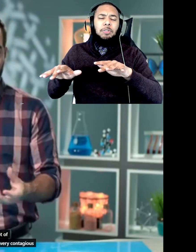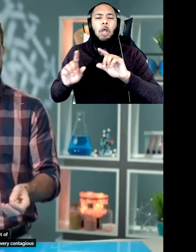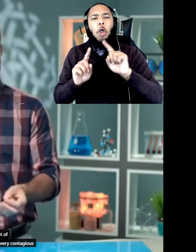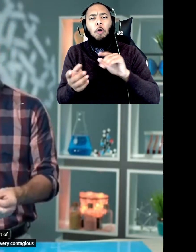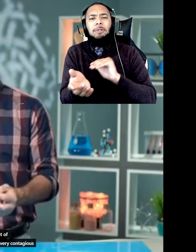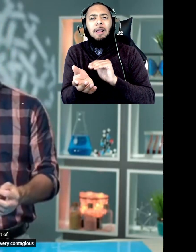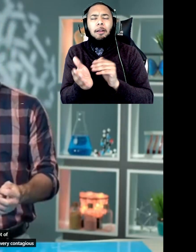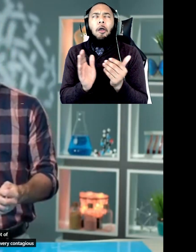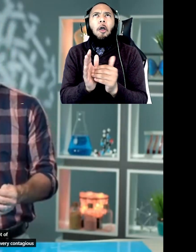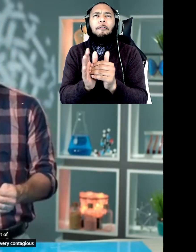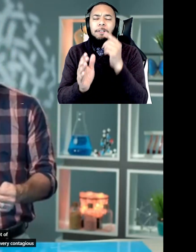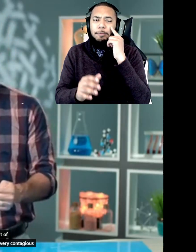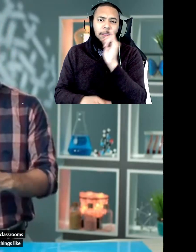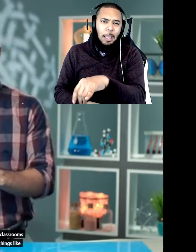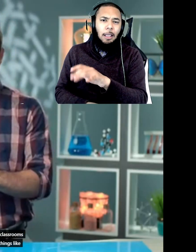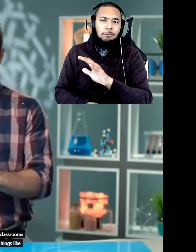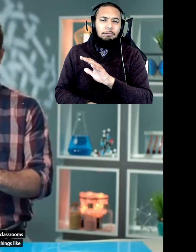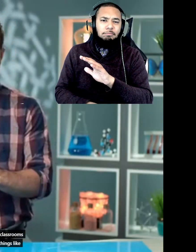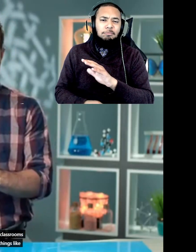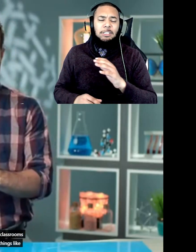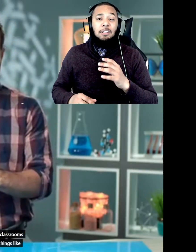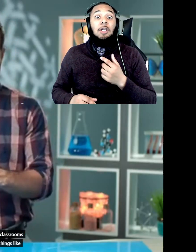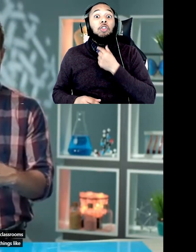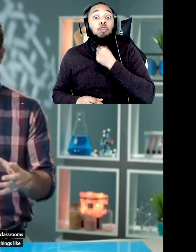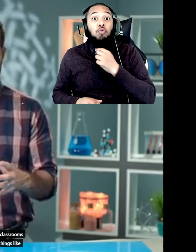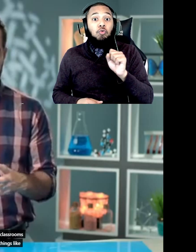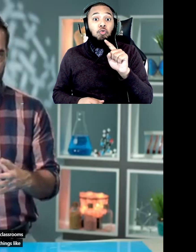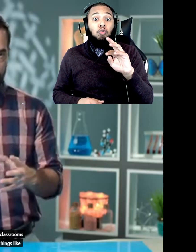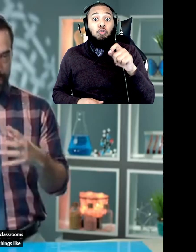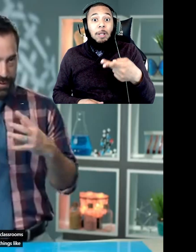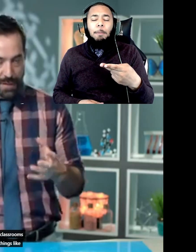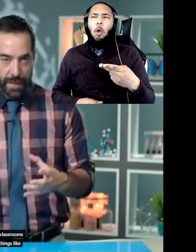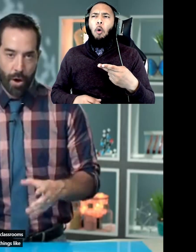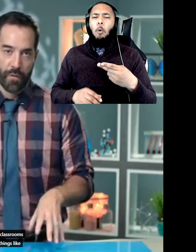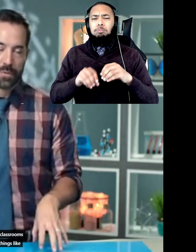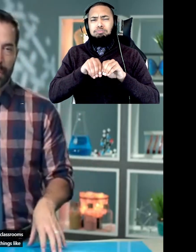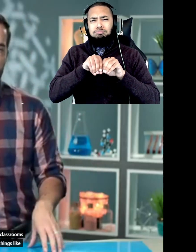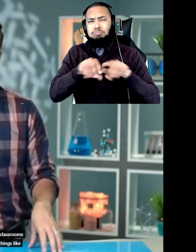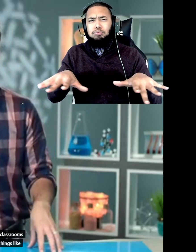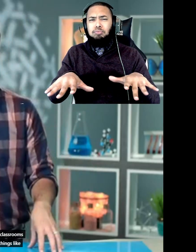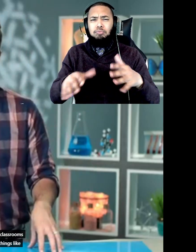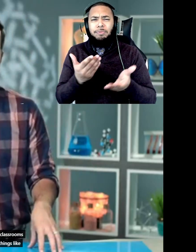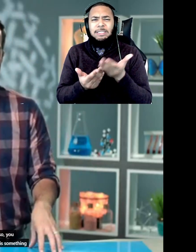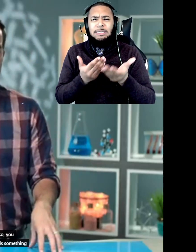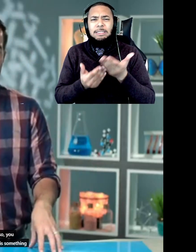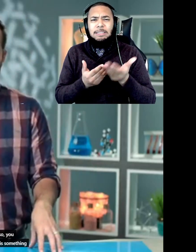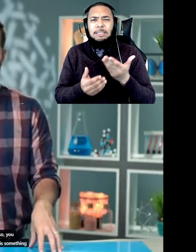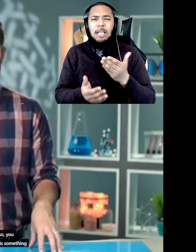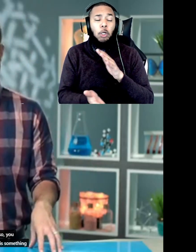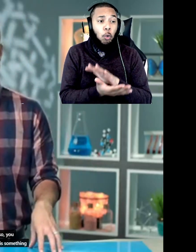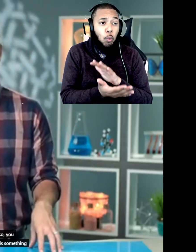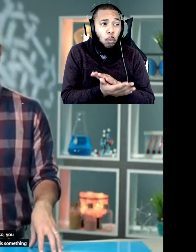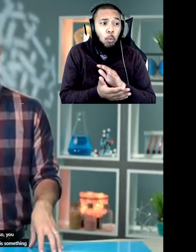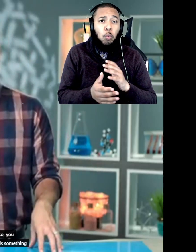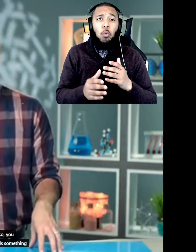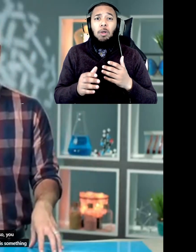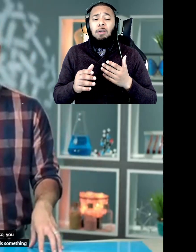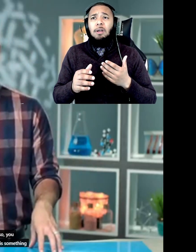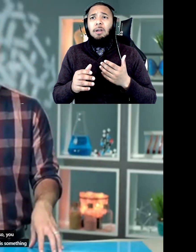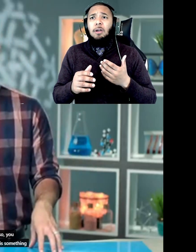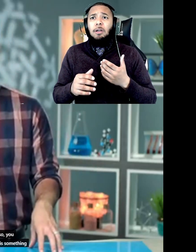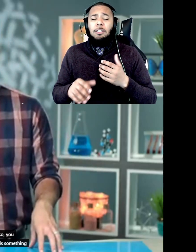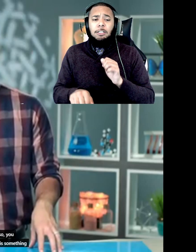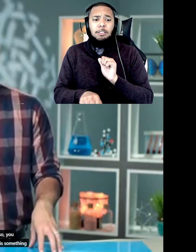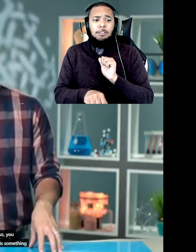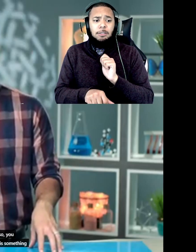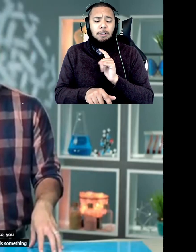Strep throat, very contagious, can spread very quickly in classrooms and office buildings and things like that. Staph, even